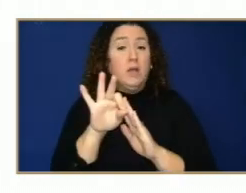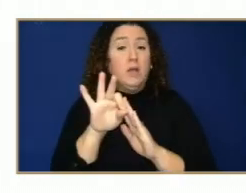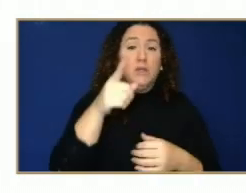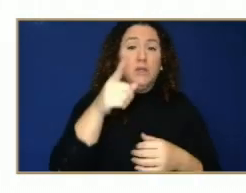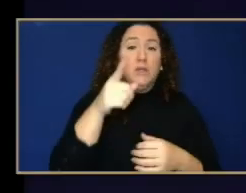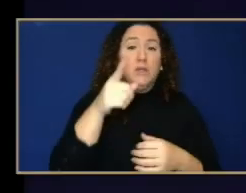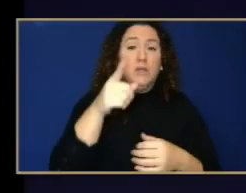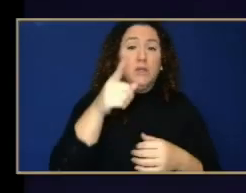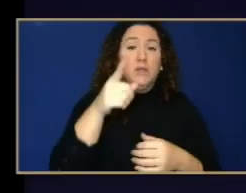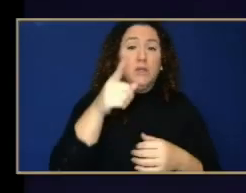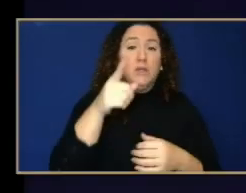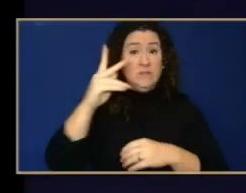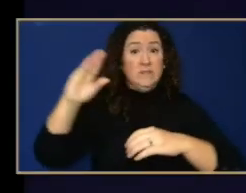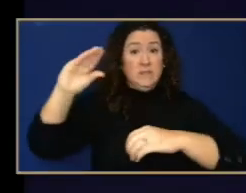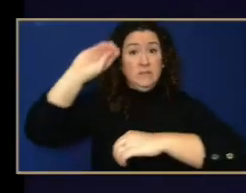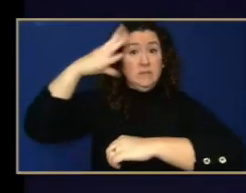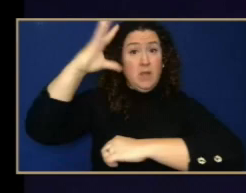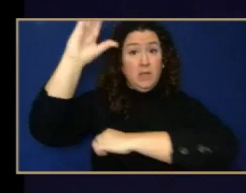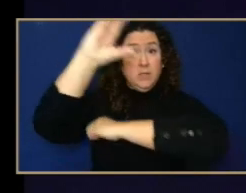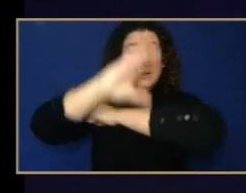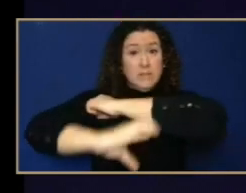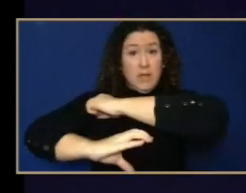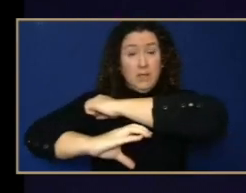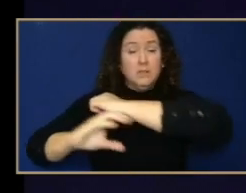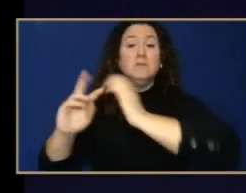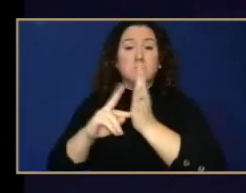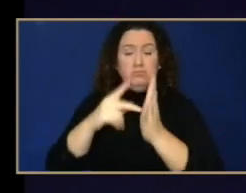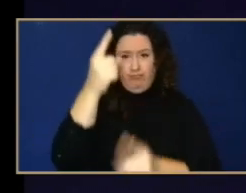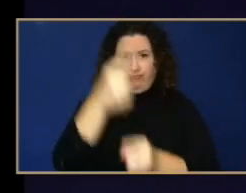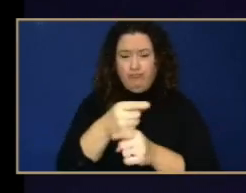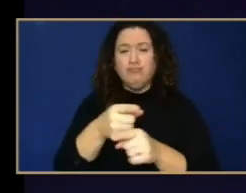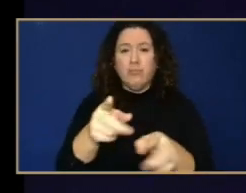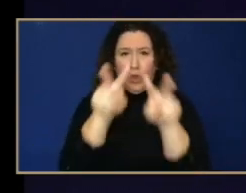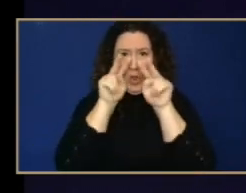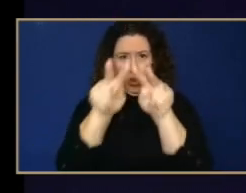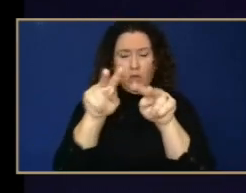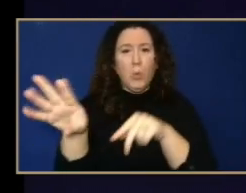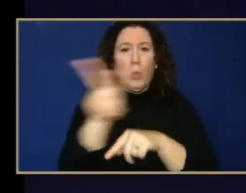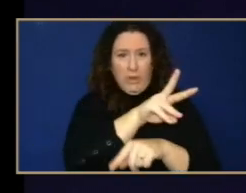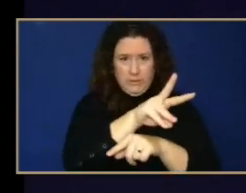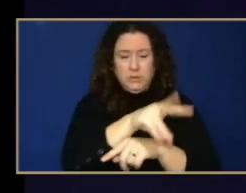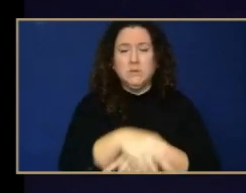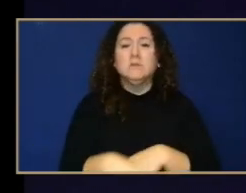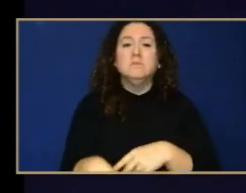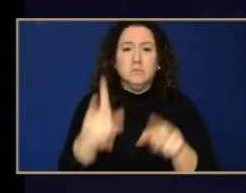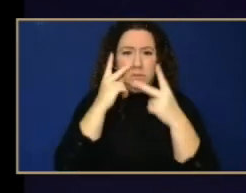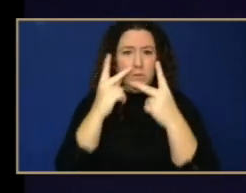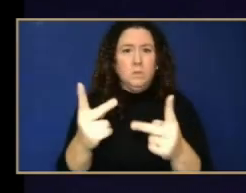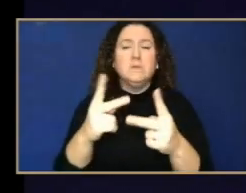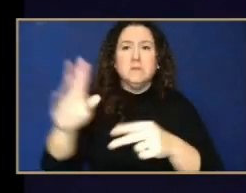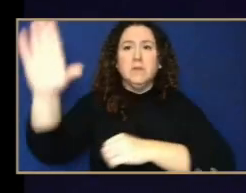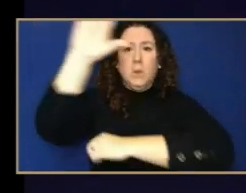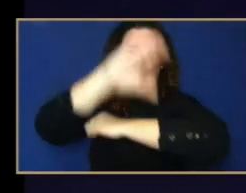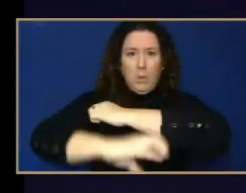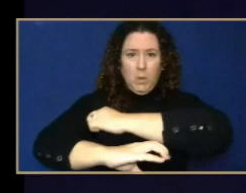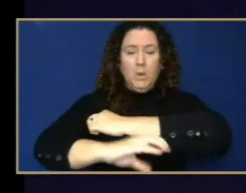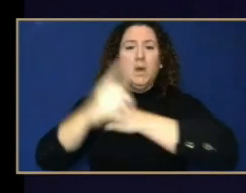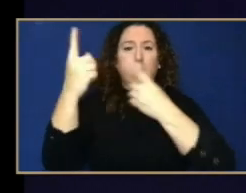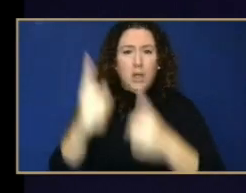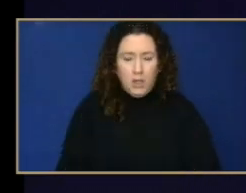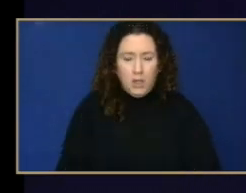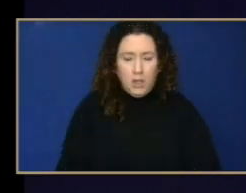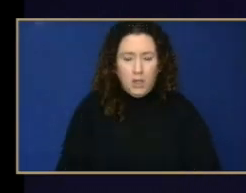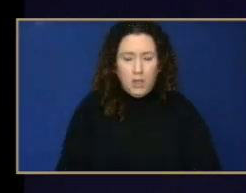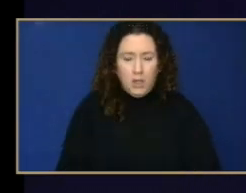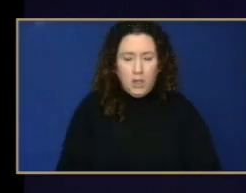the southwest, if you're in the northern hemisphere. If you can see the sunset, then you'll be able to see Saturn and Jupiter. You want to go outside about maybe 45